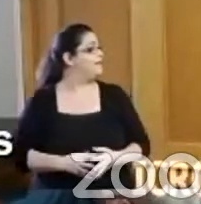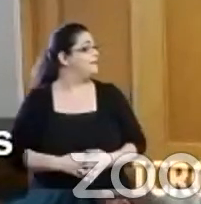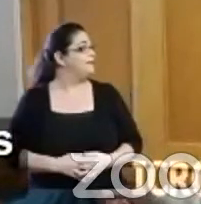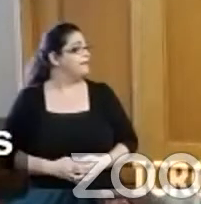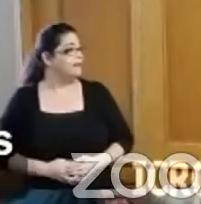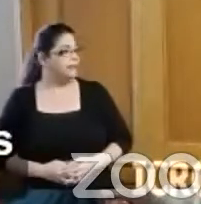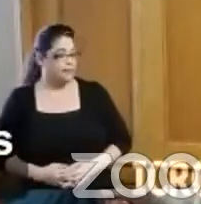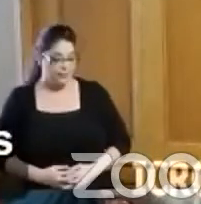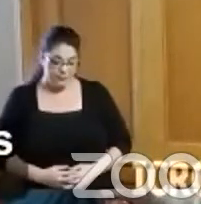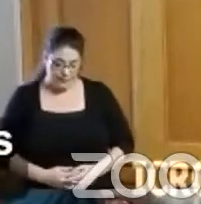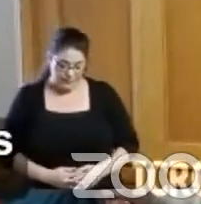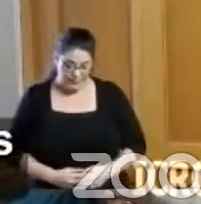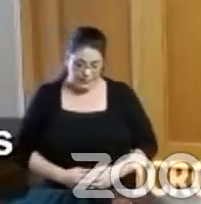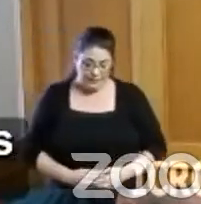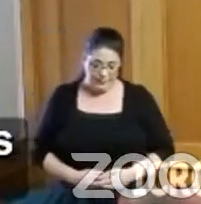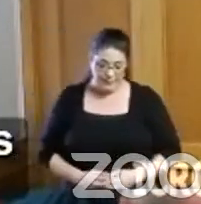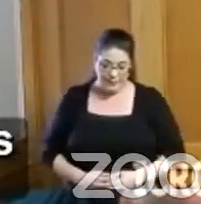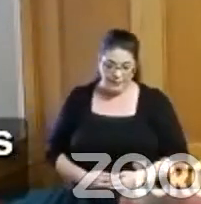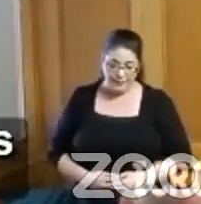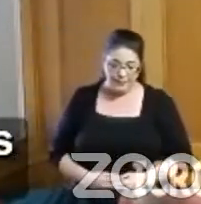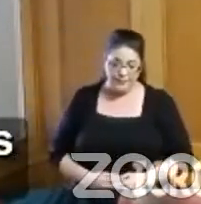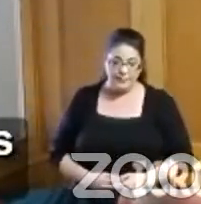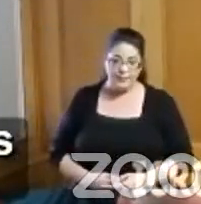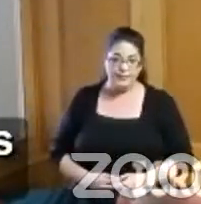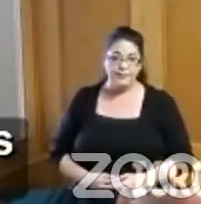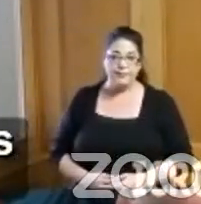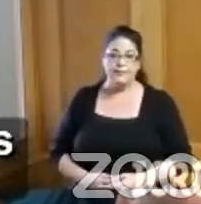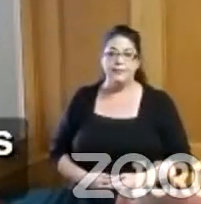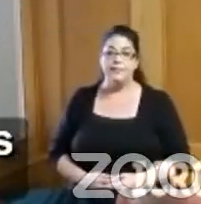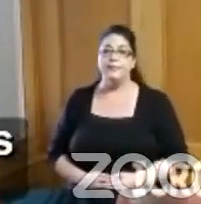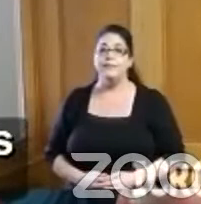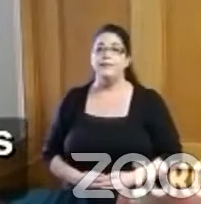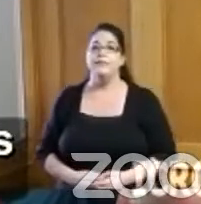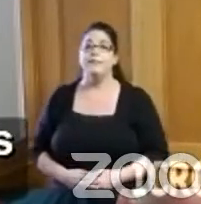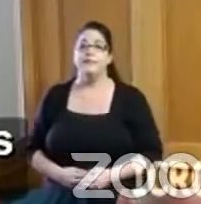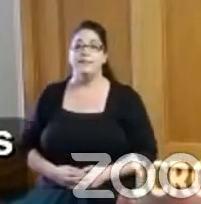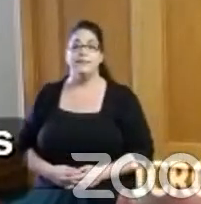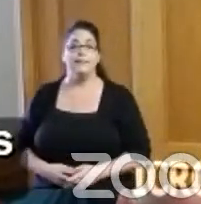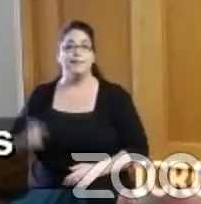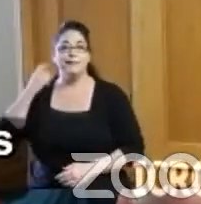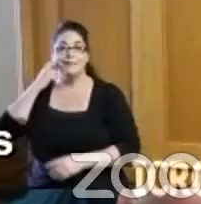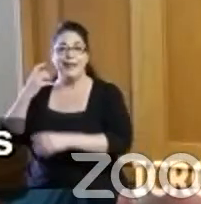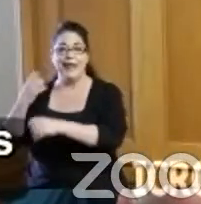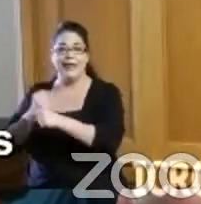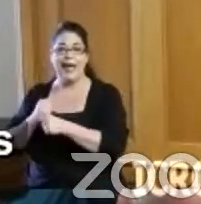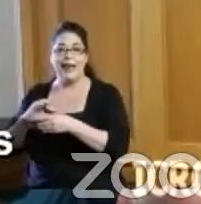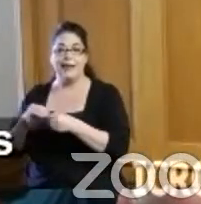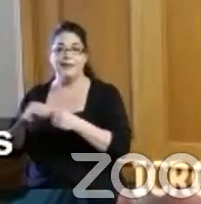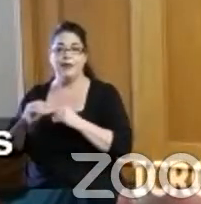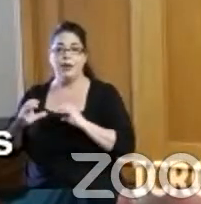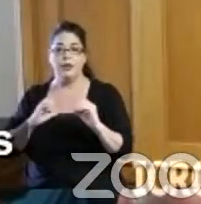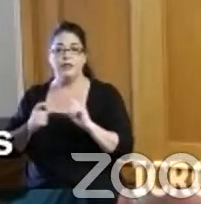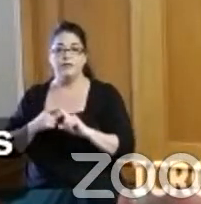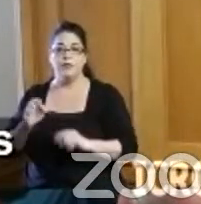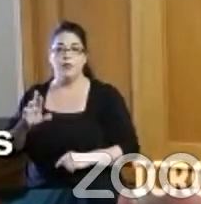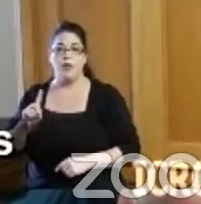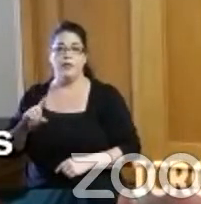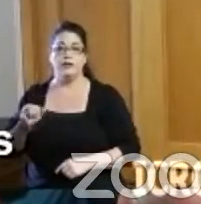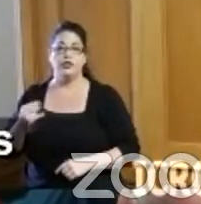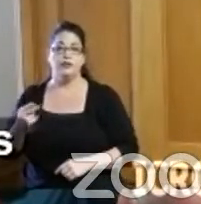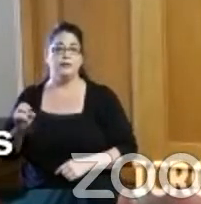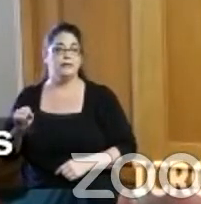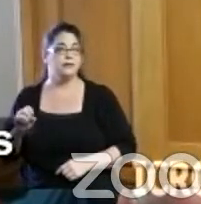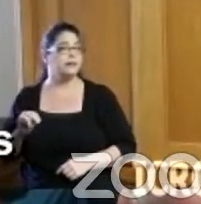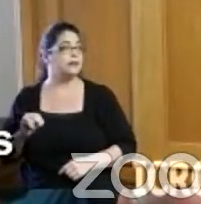And you guys have a communication from Roland Johnson in front of you and and